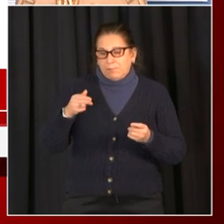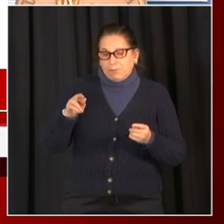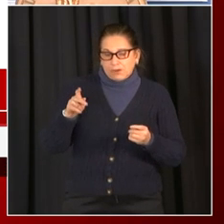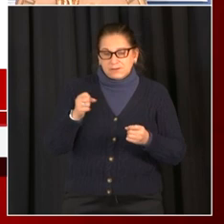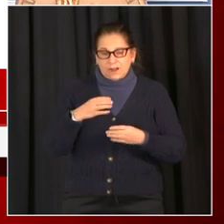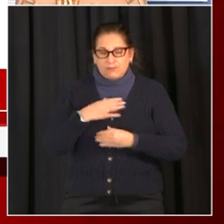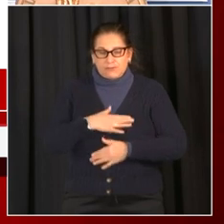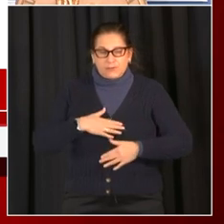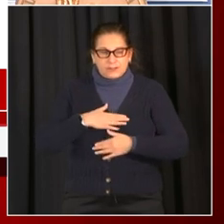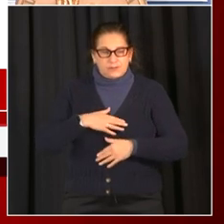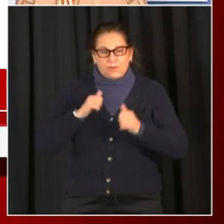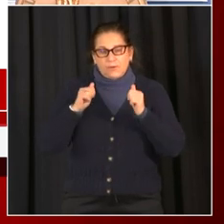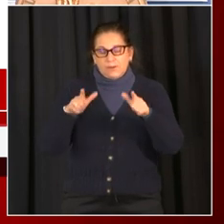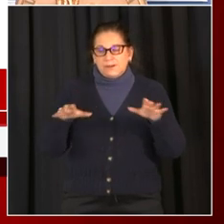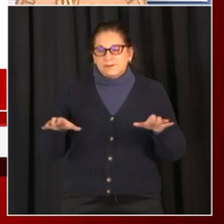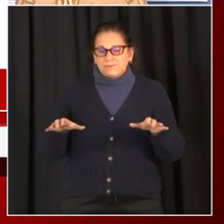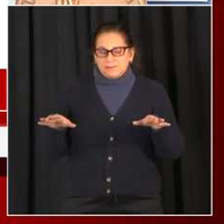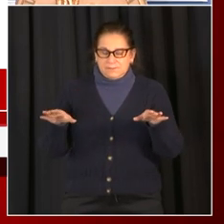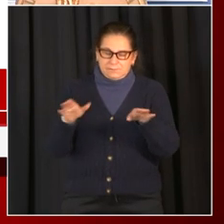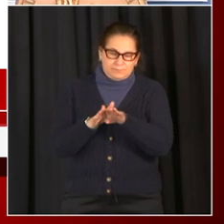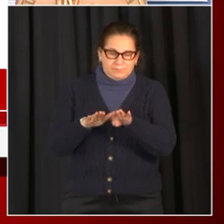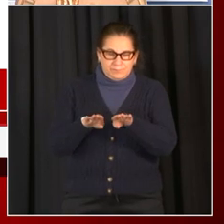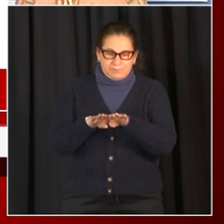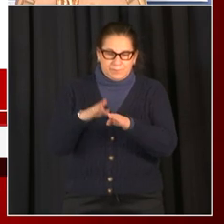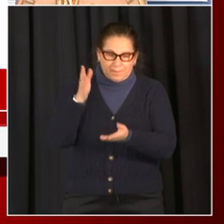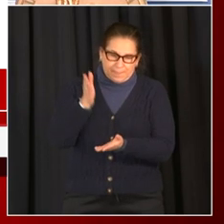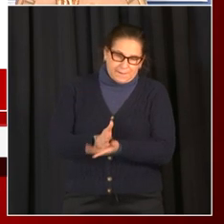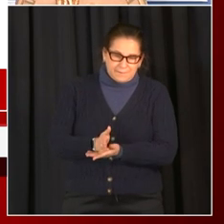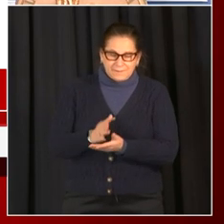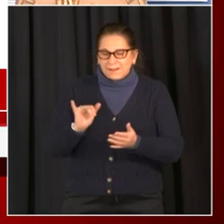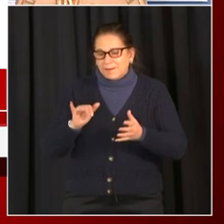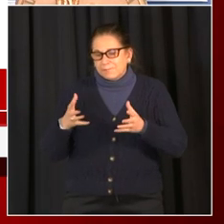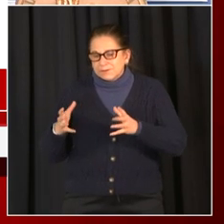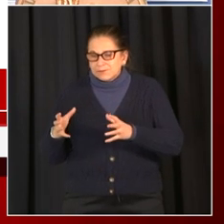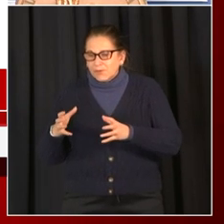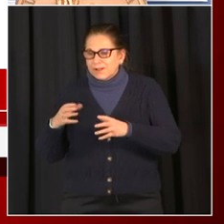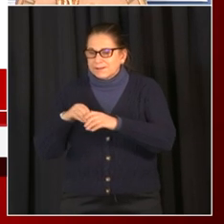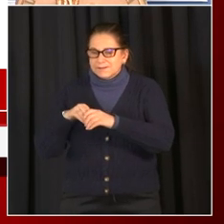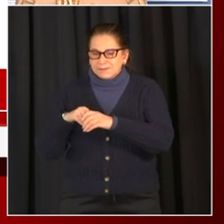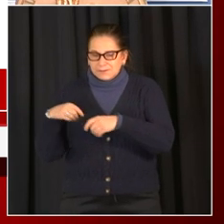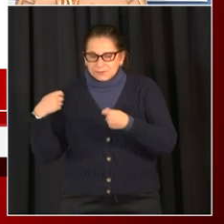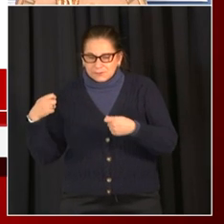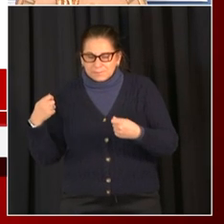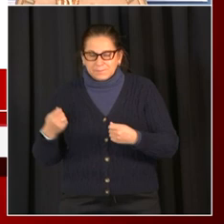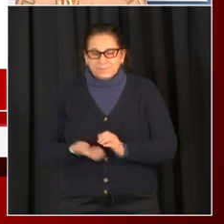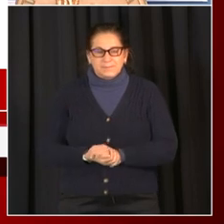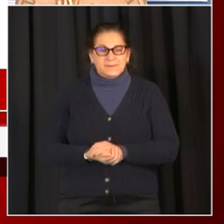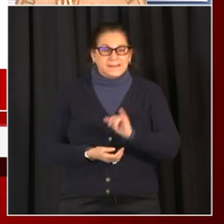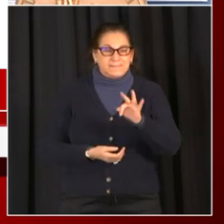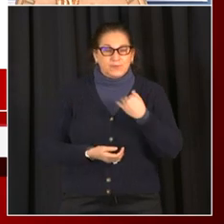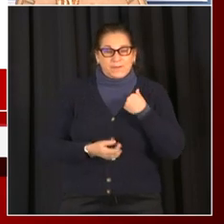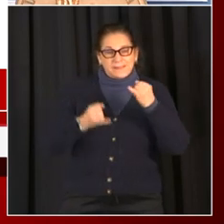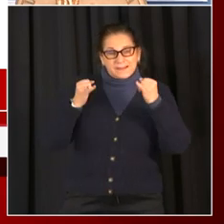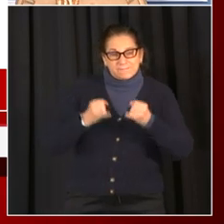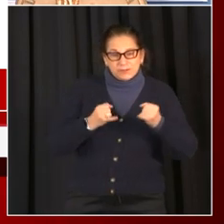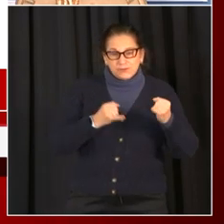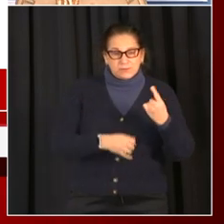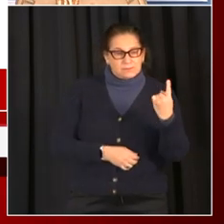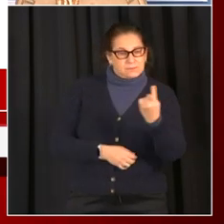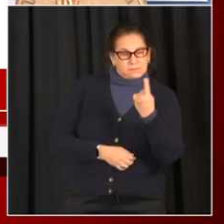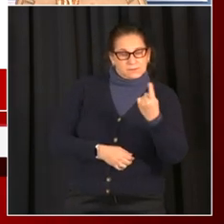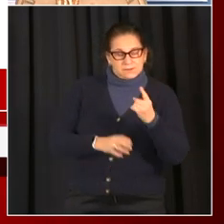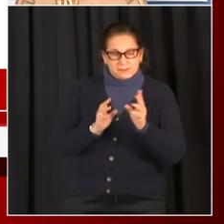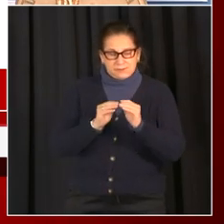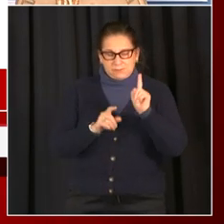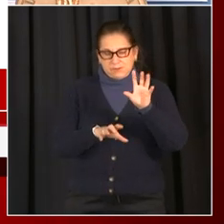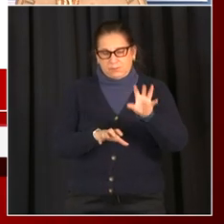inside except where they have individual scheduled sessions